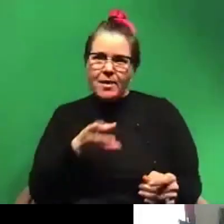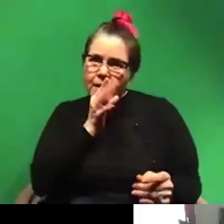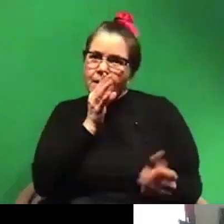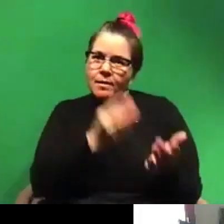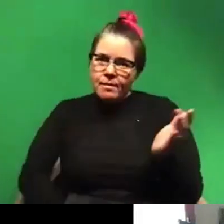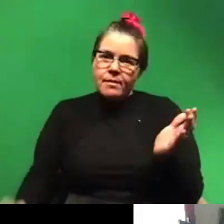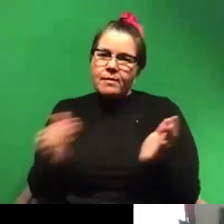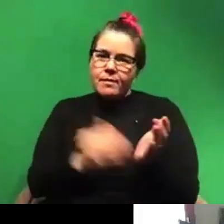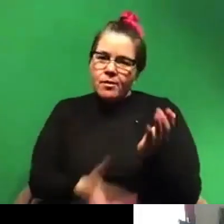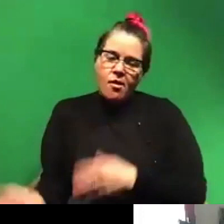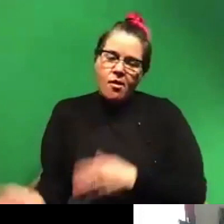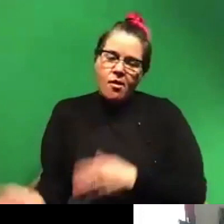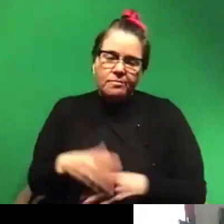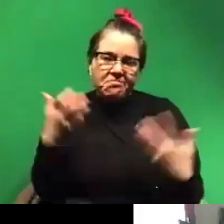long.